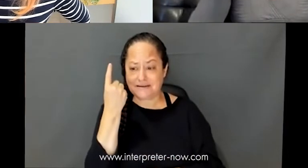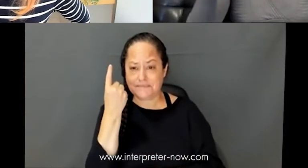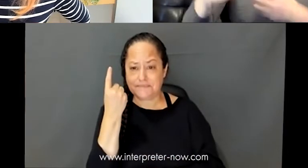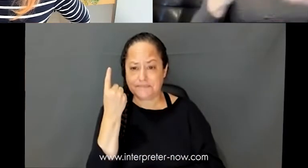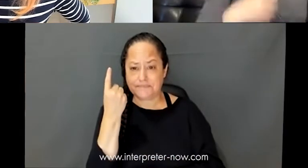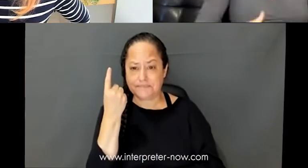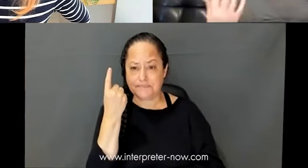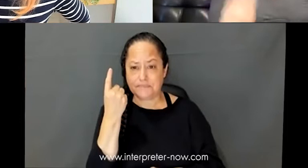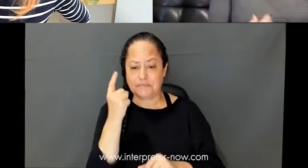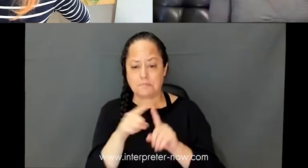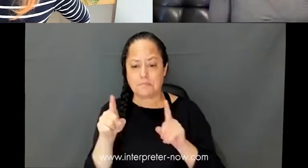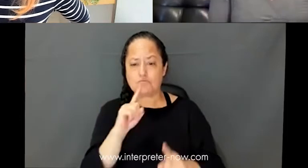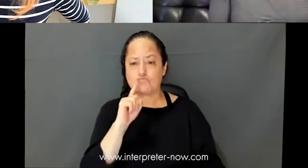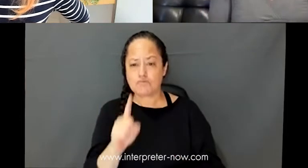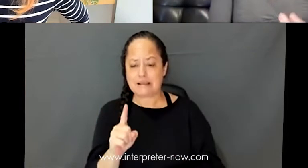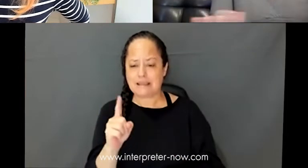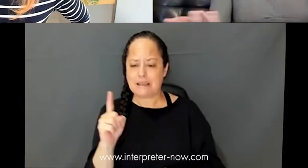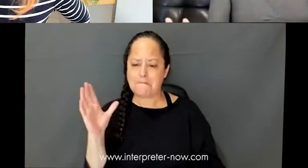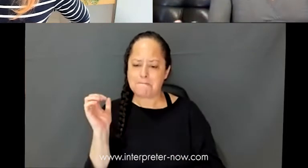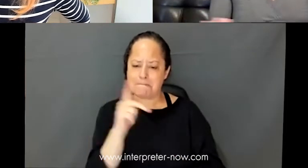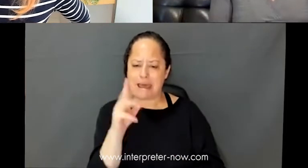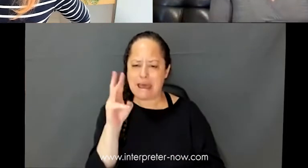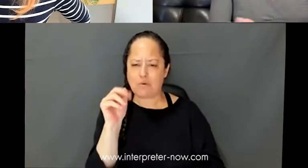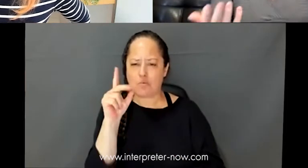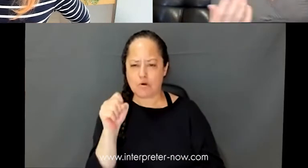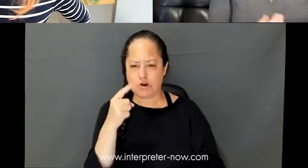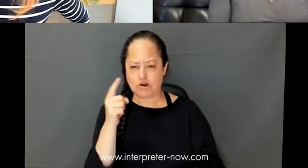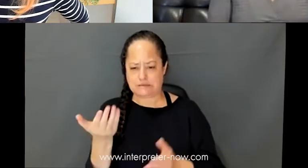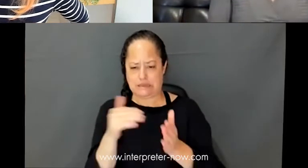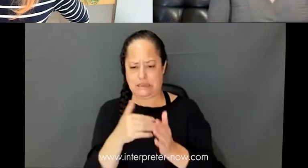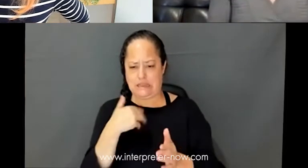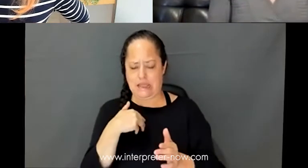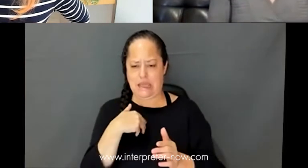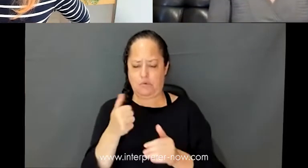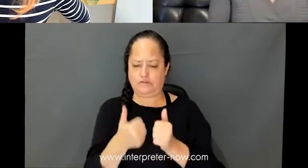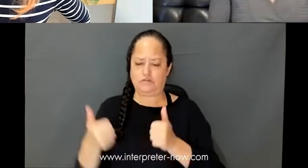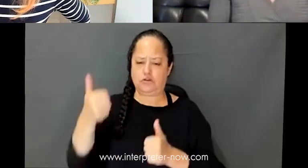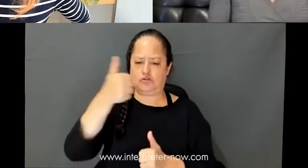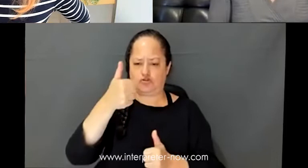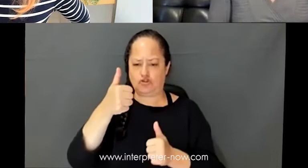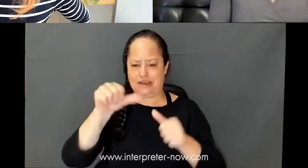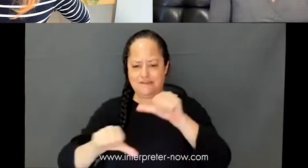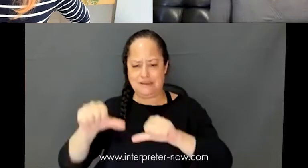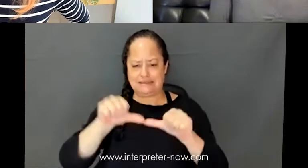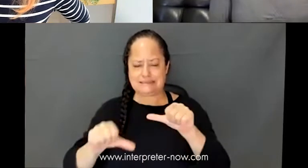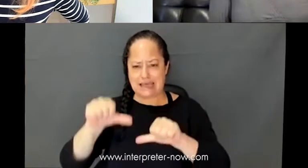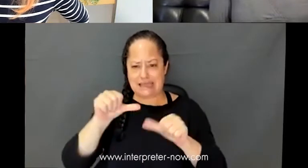But it really came backwards. I was the chief scientist of one of the first companies doing AI and